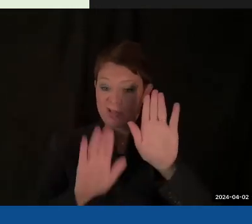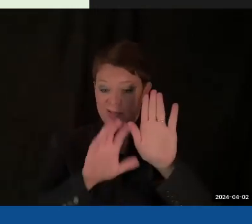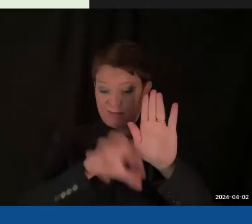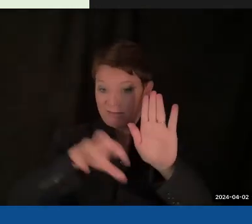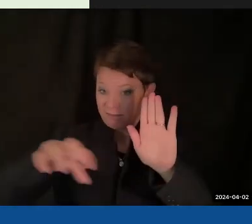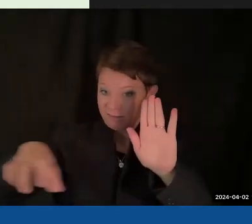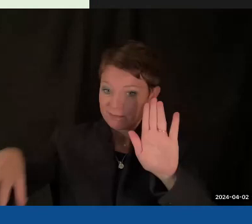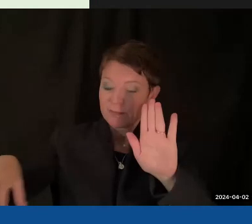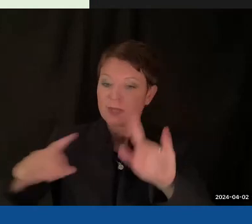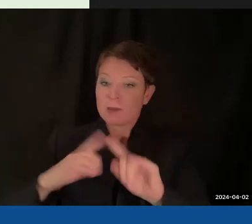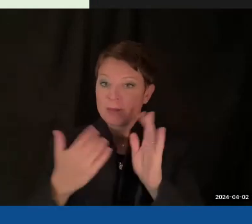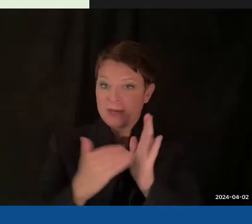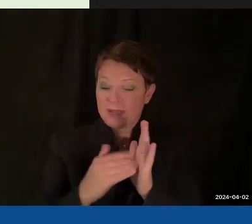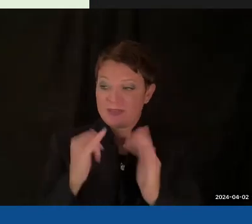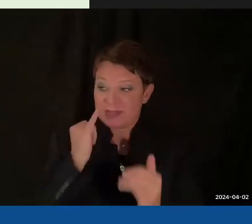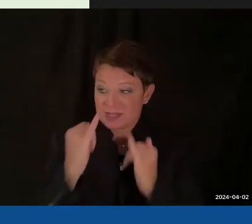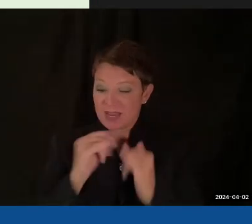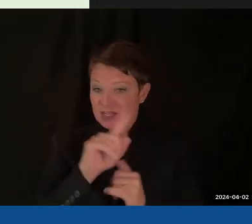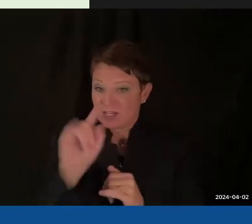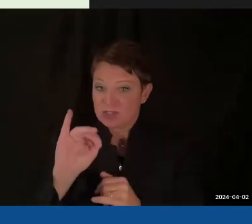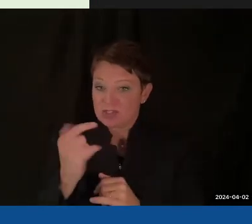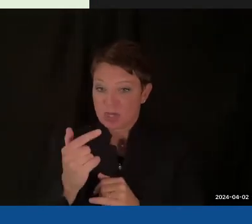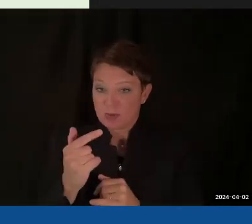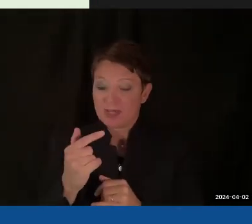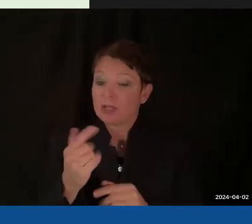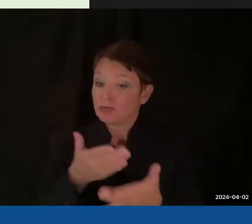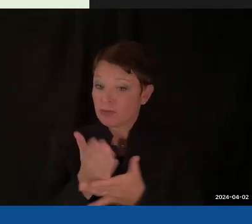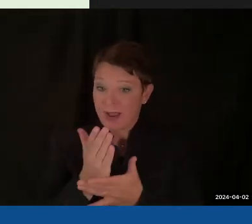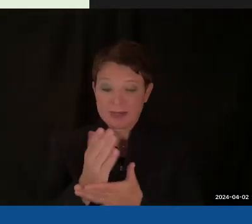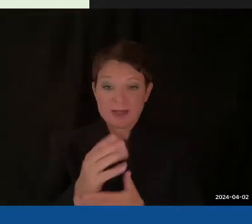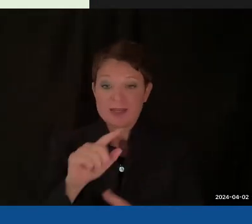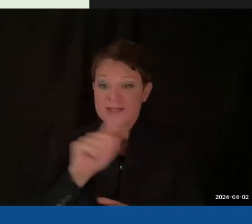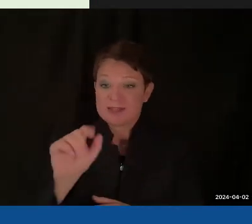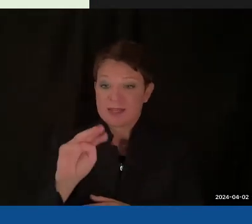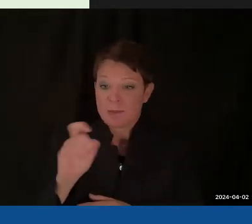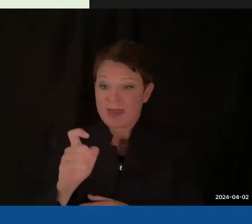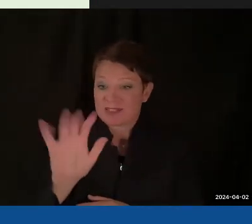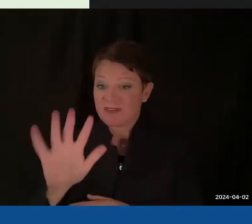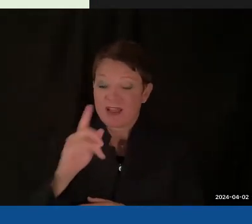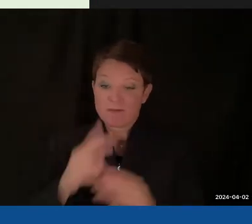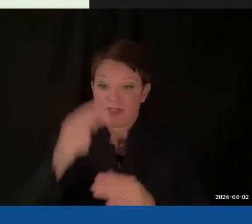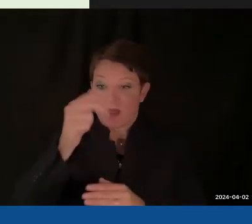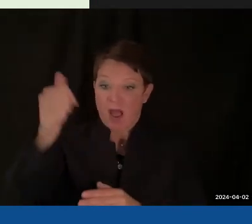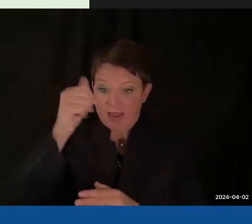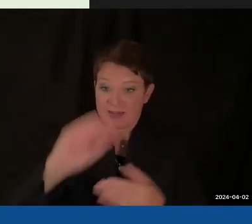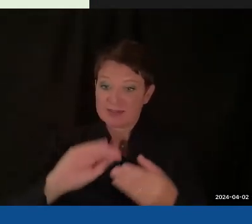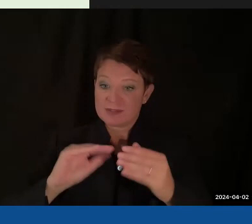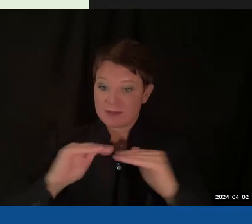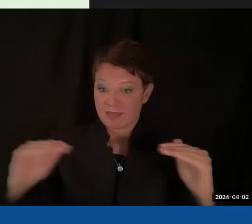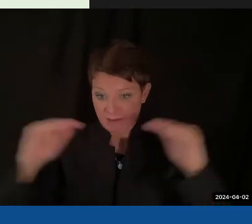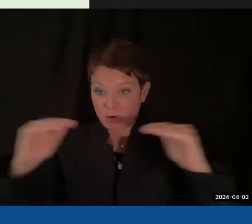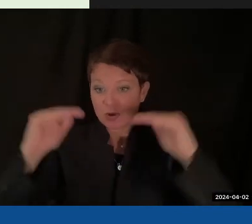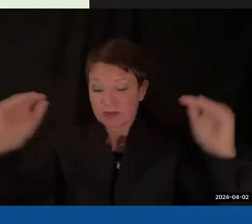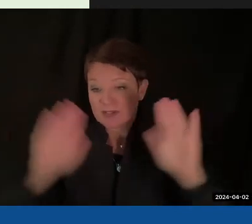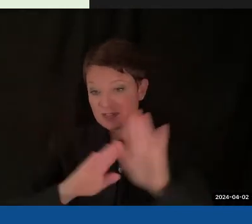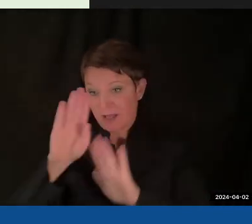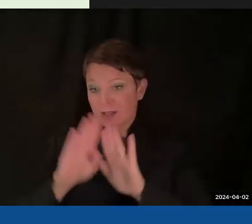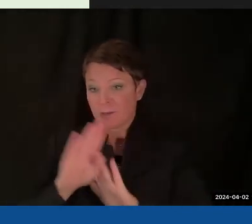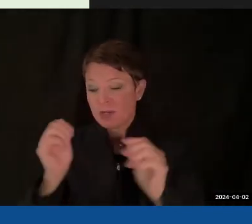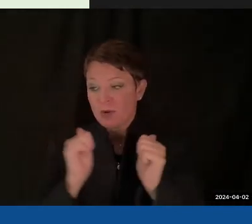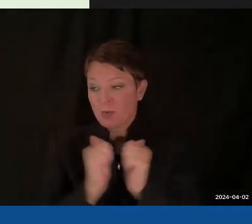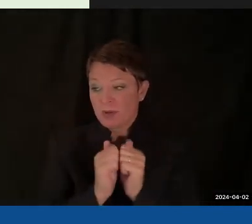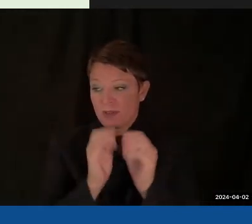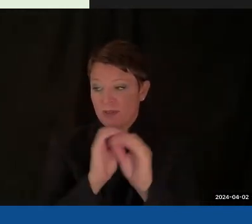highlight that the site is zoned as of right CMX5 for the highest density development with